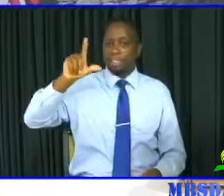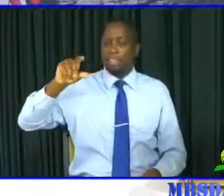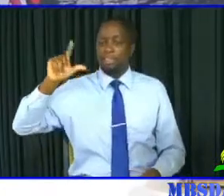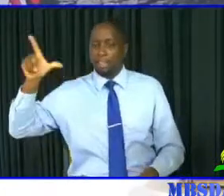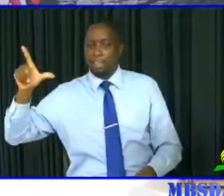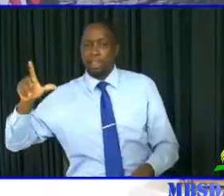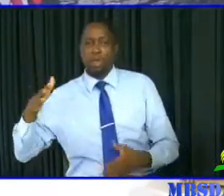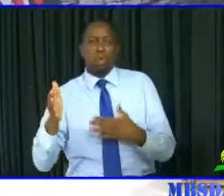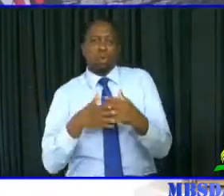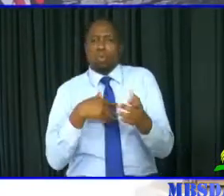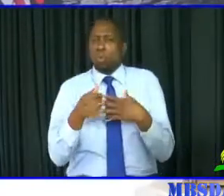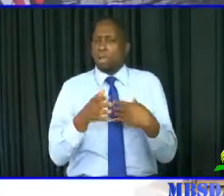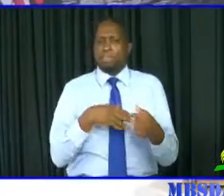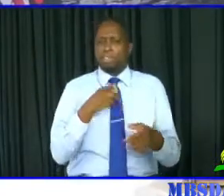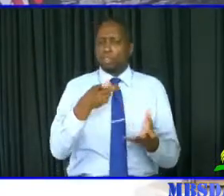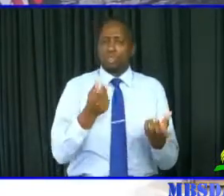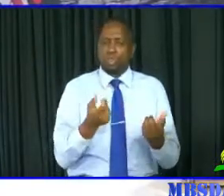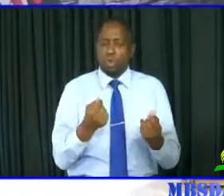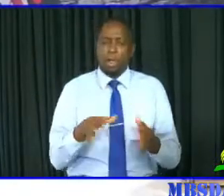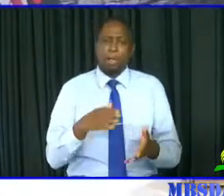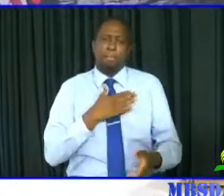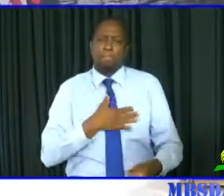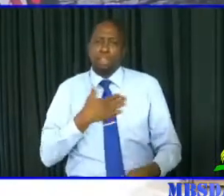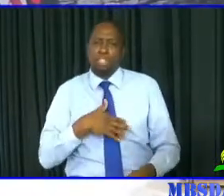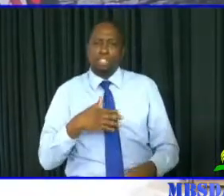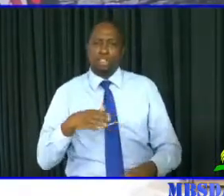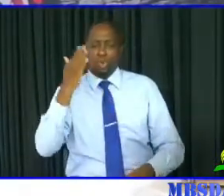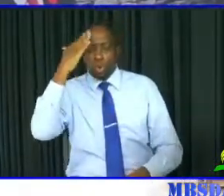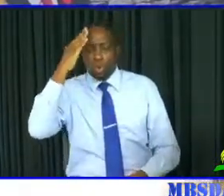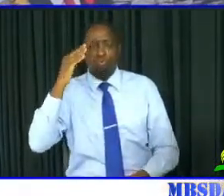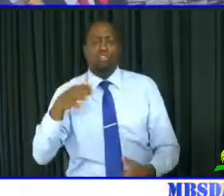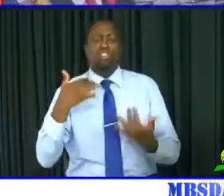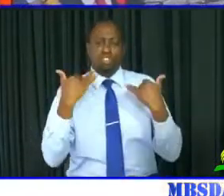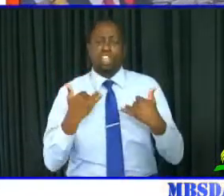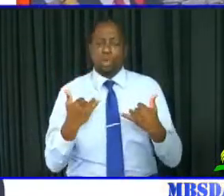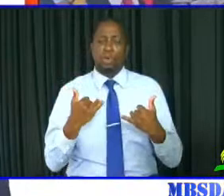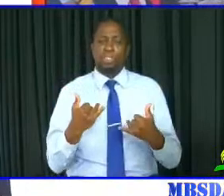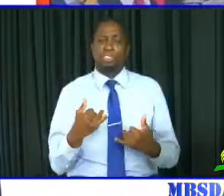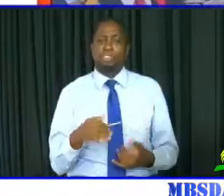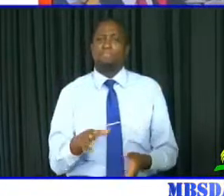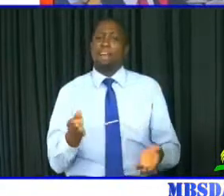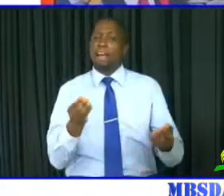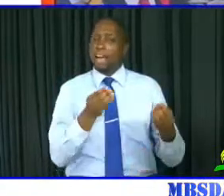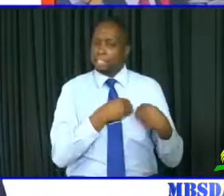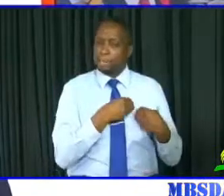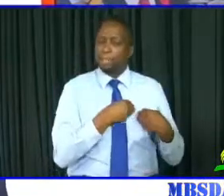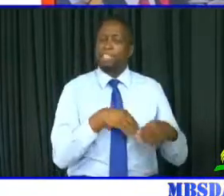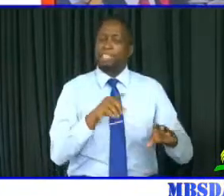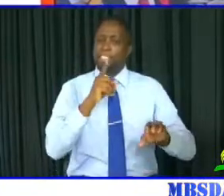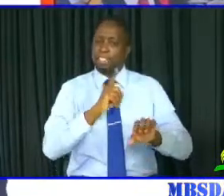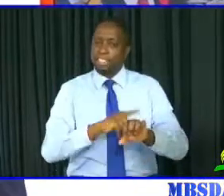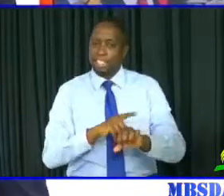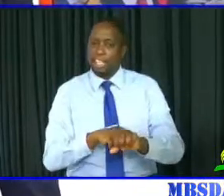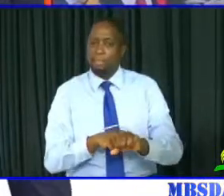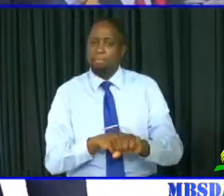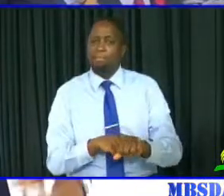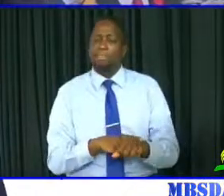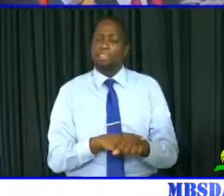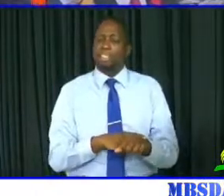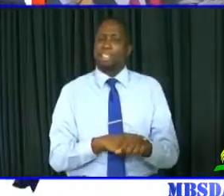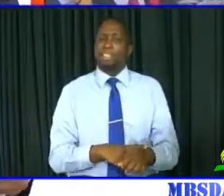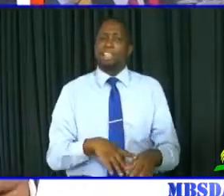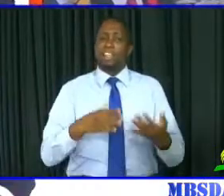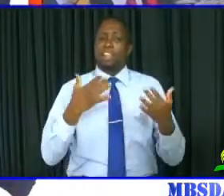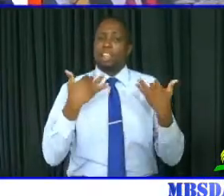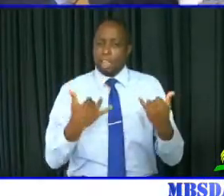you are doing, please note tonight that now is the acceptable time. Now is the day of salvation.